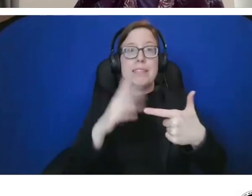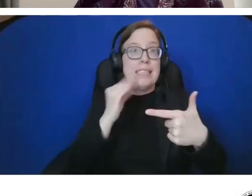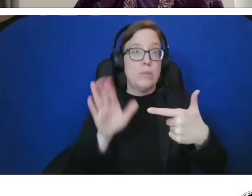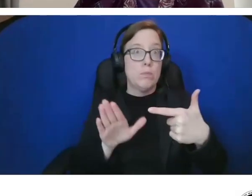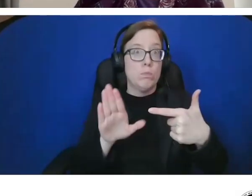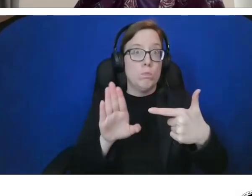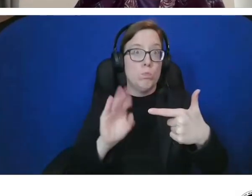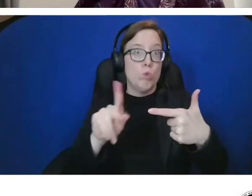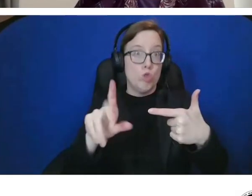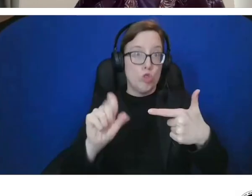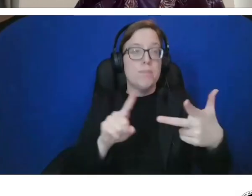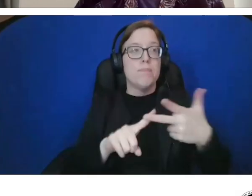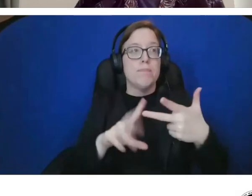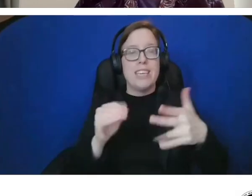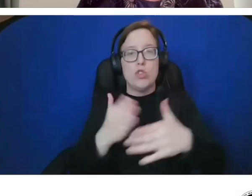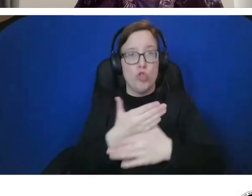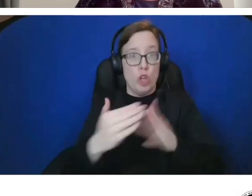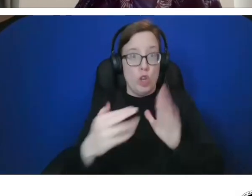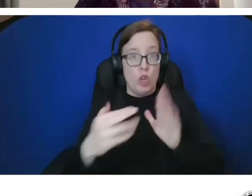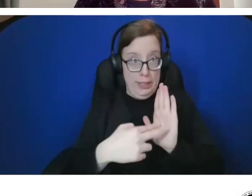experience books, and shared reading.